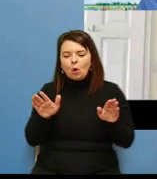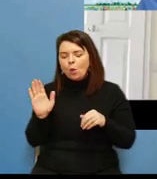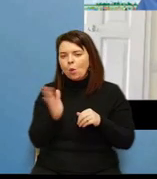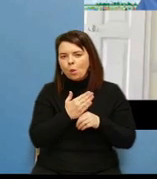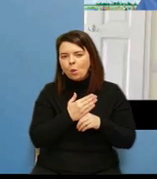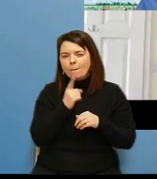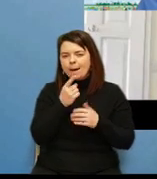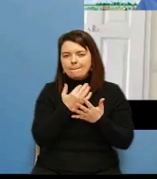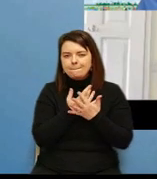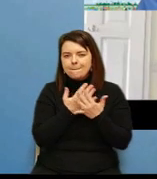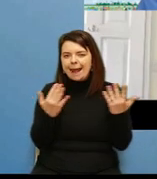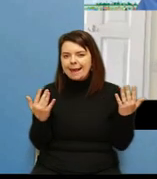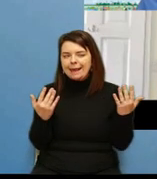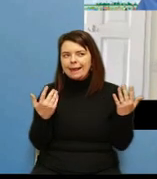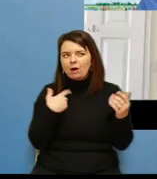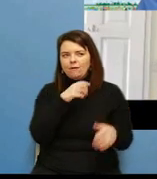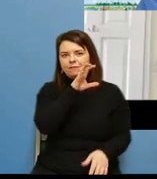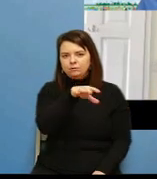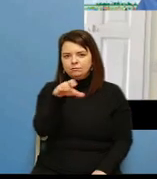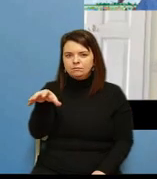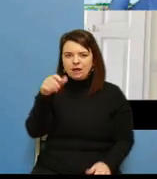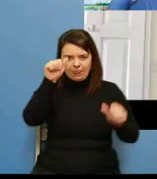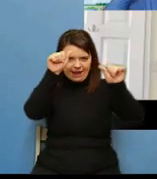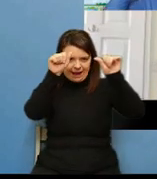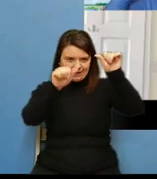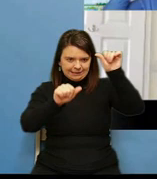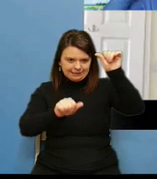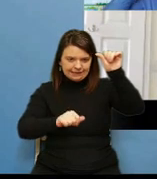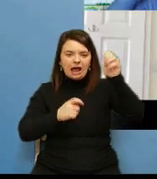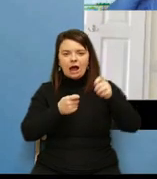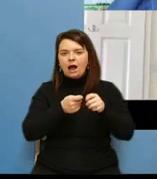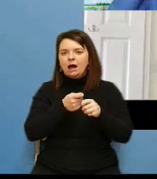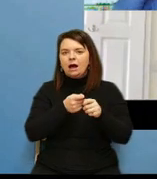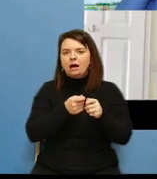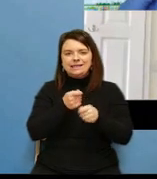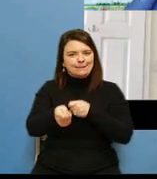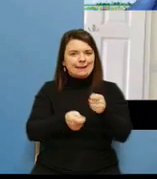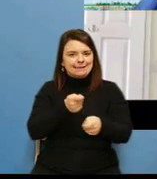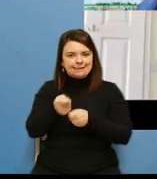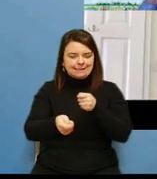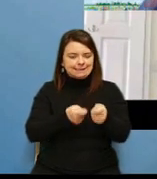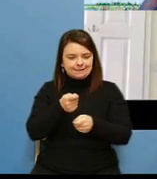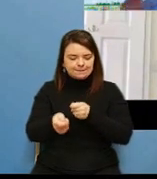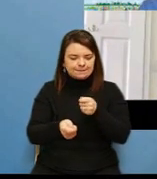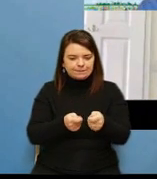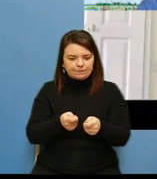But not all, but many of the practices on that list are dispensing